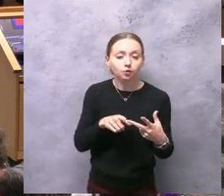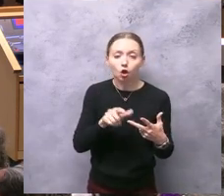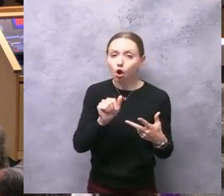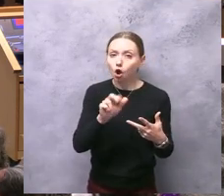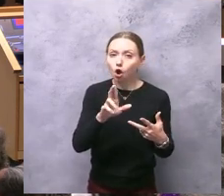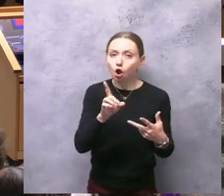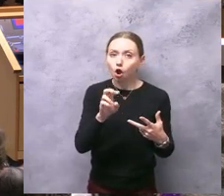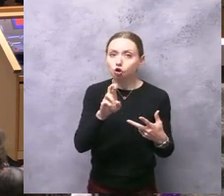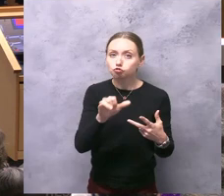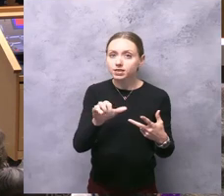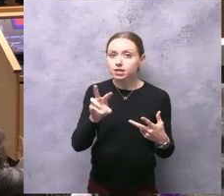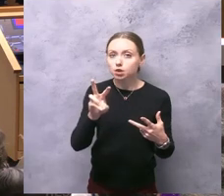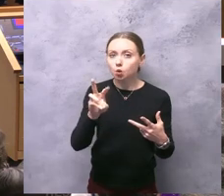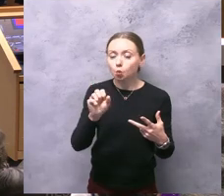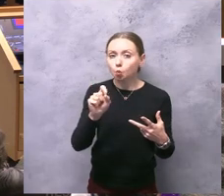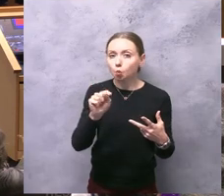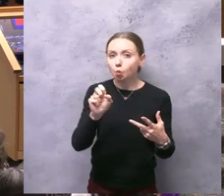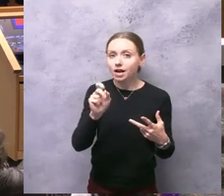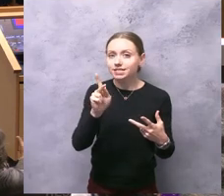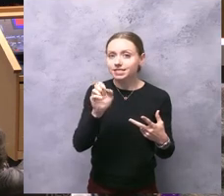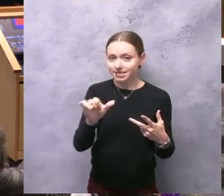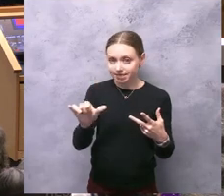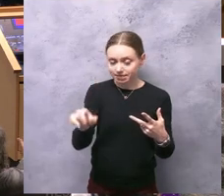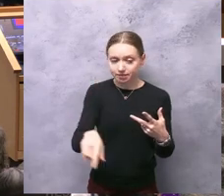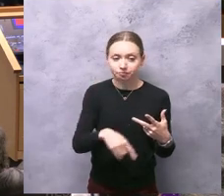Audrey Watsky,